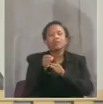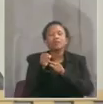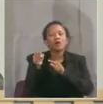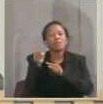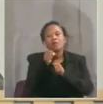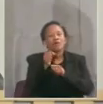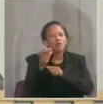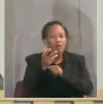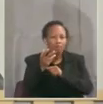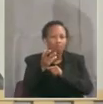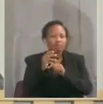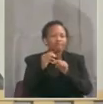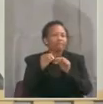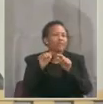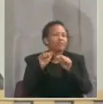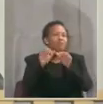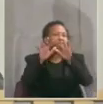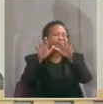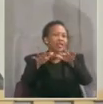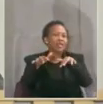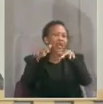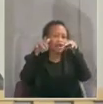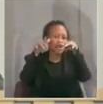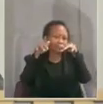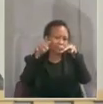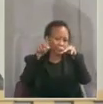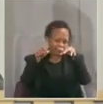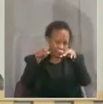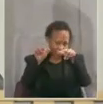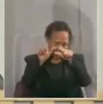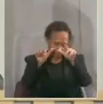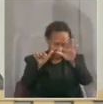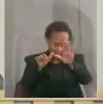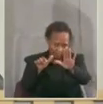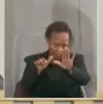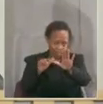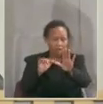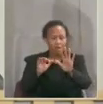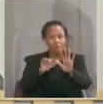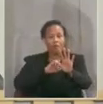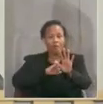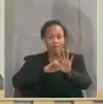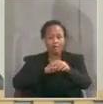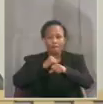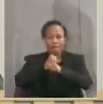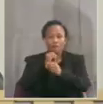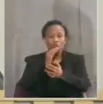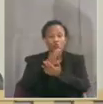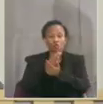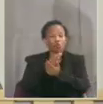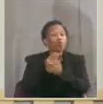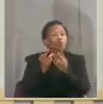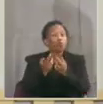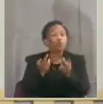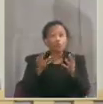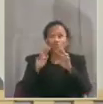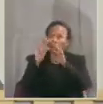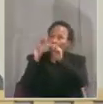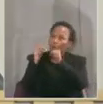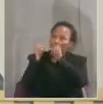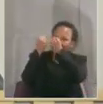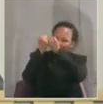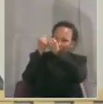cabinet level to ensure that the resources of national are